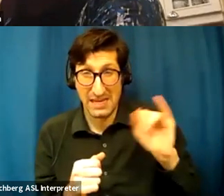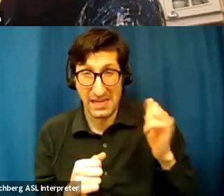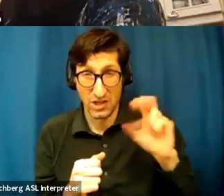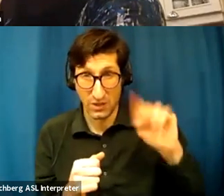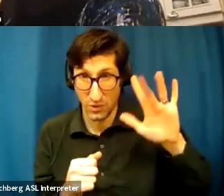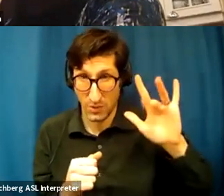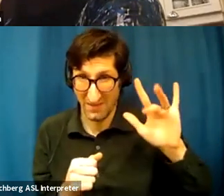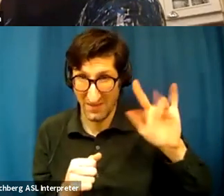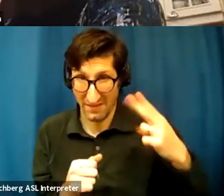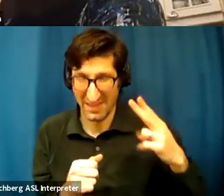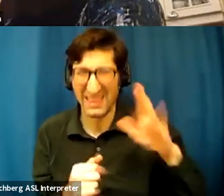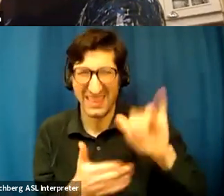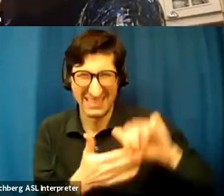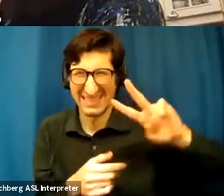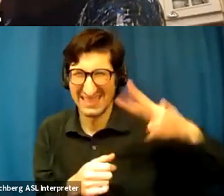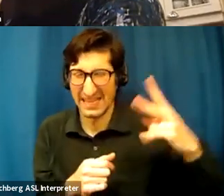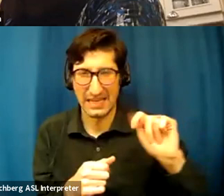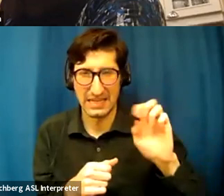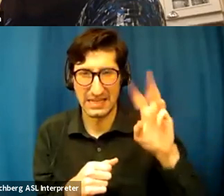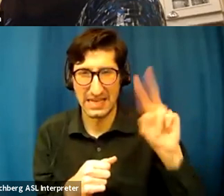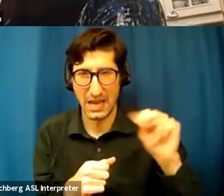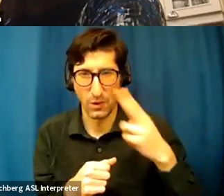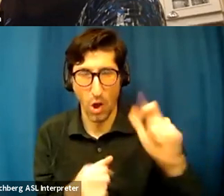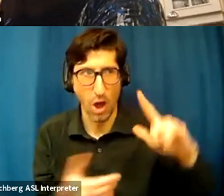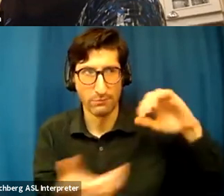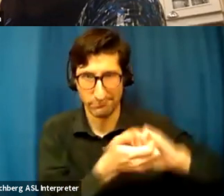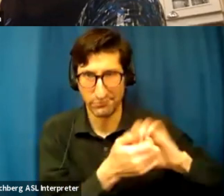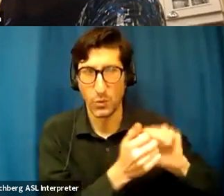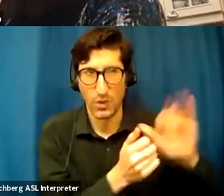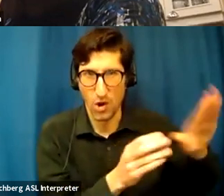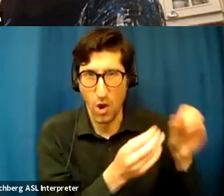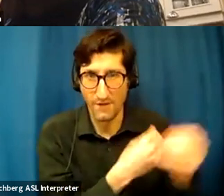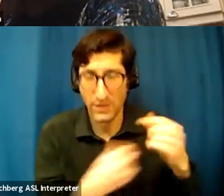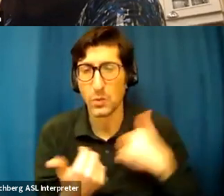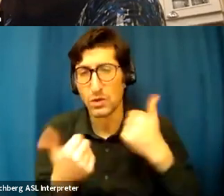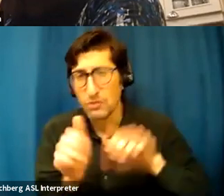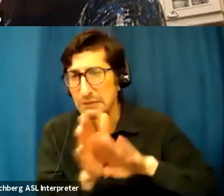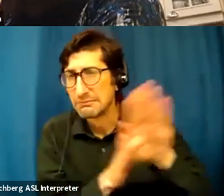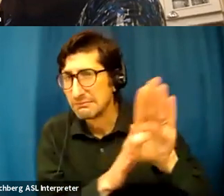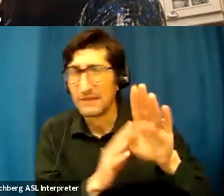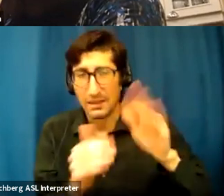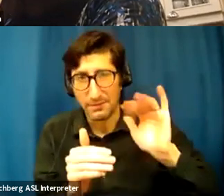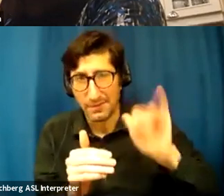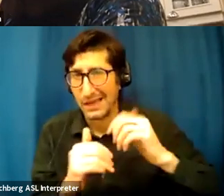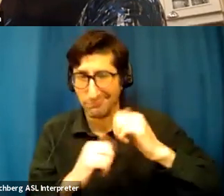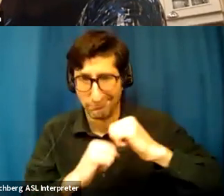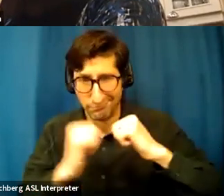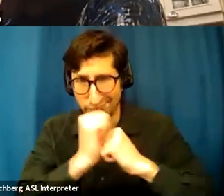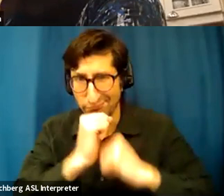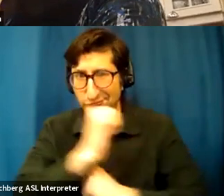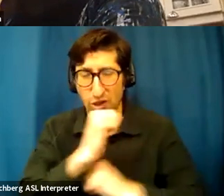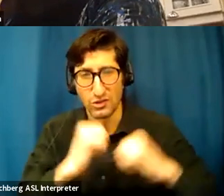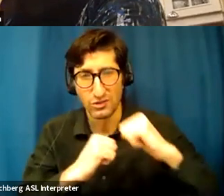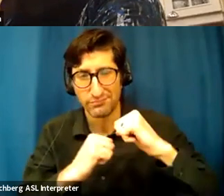our second town hall in collaboration with her office, and we're simply working to build the infrastructure to regularly